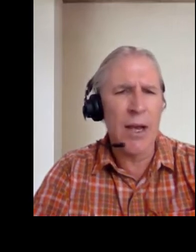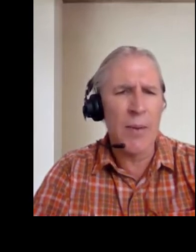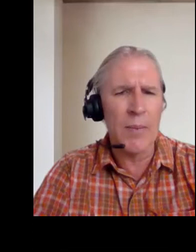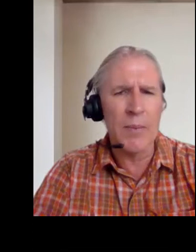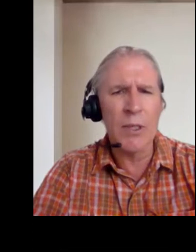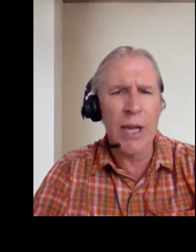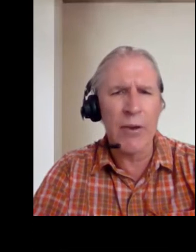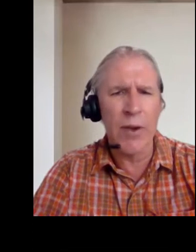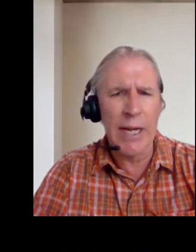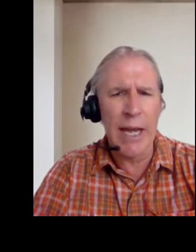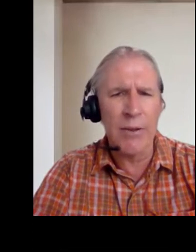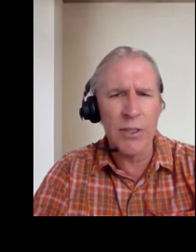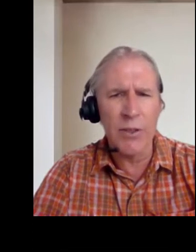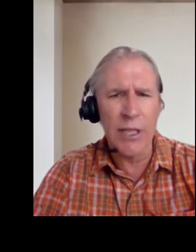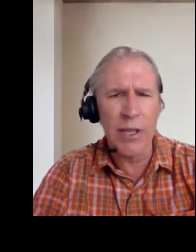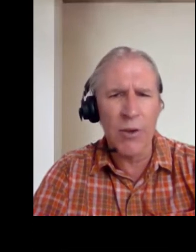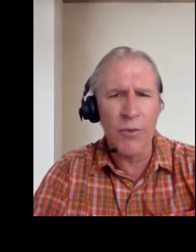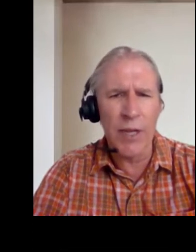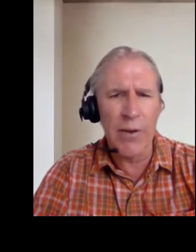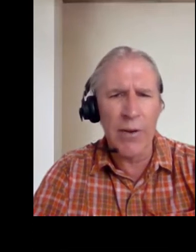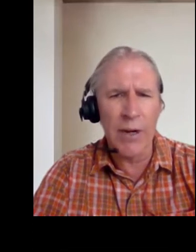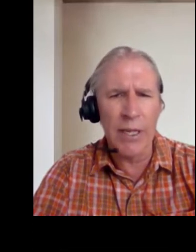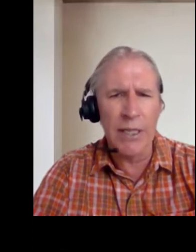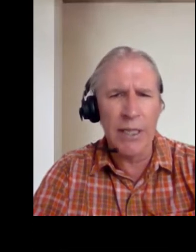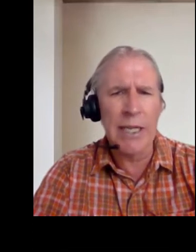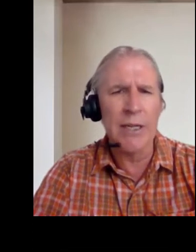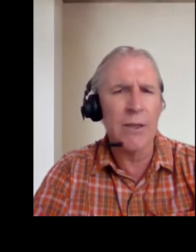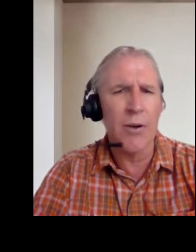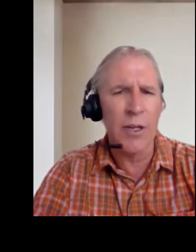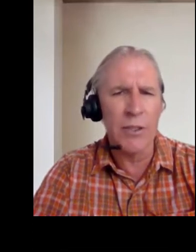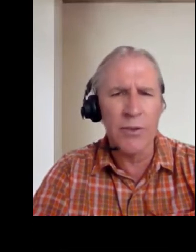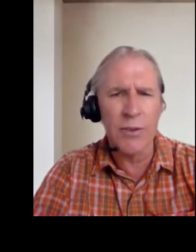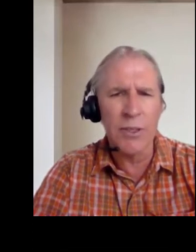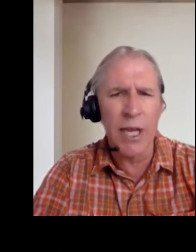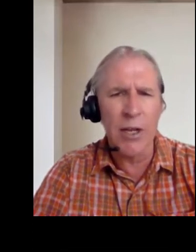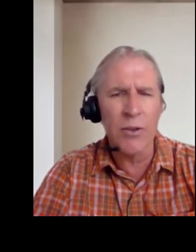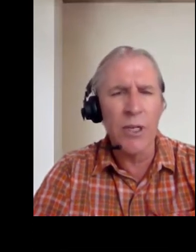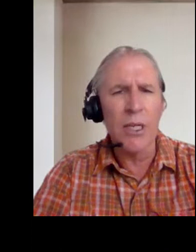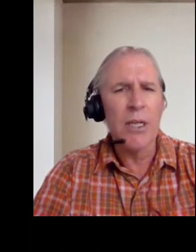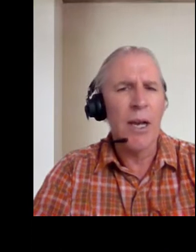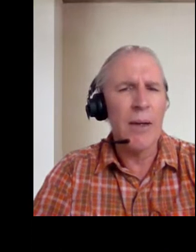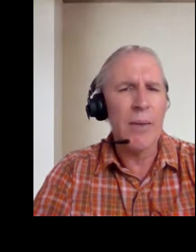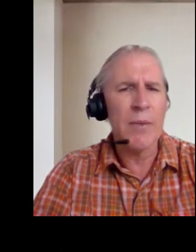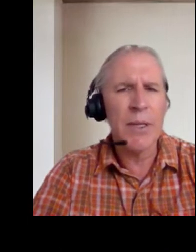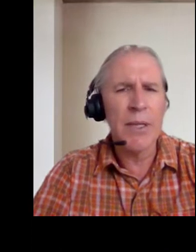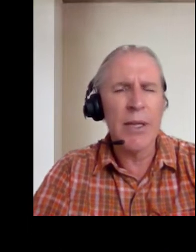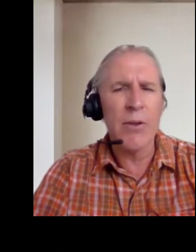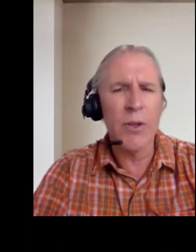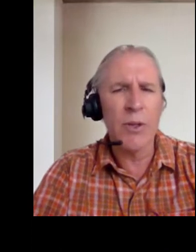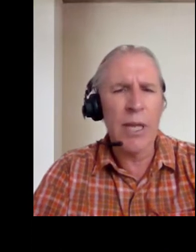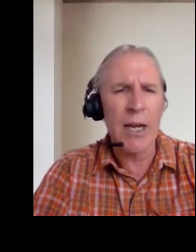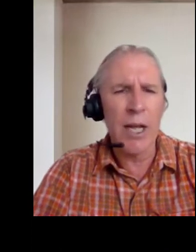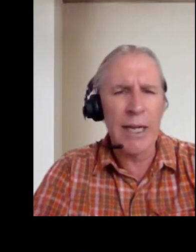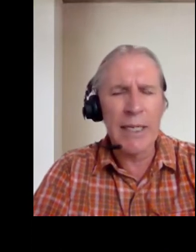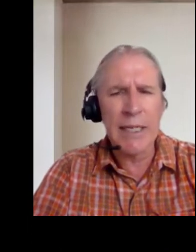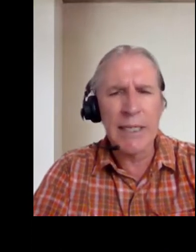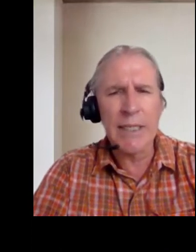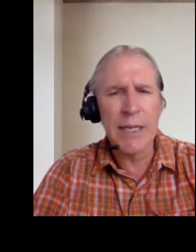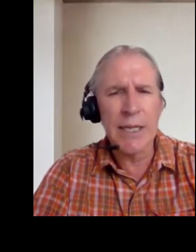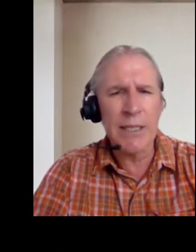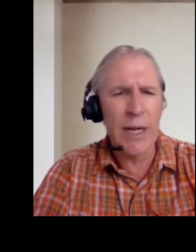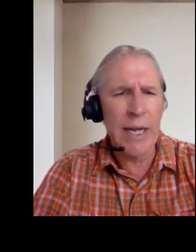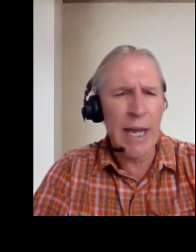services get grayed out. So you see that over there in the orange or yellow, that